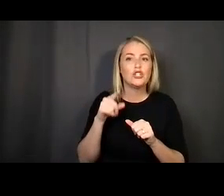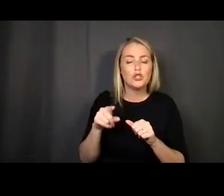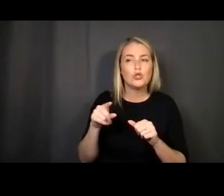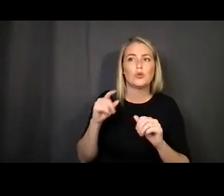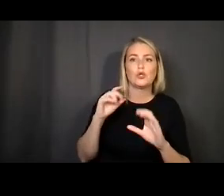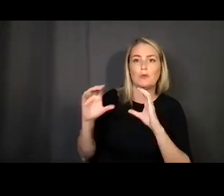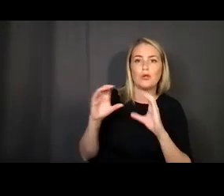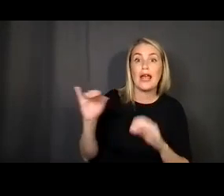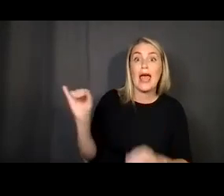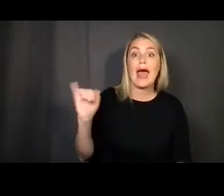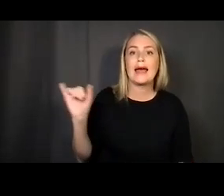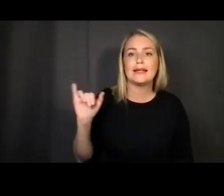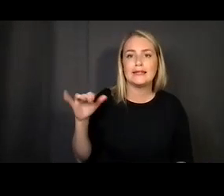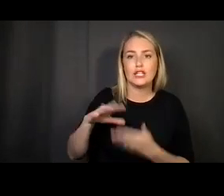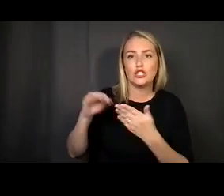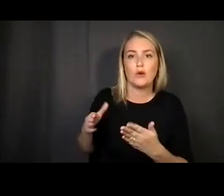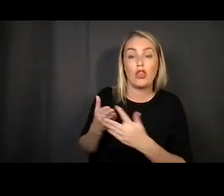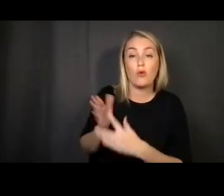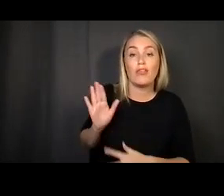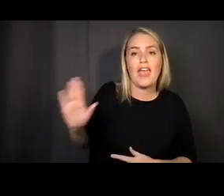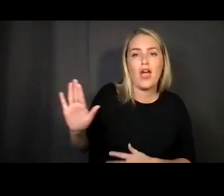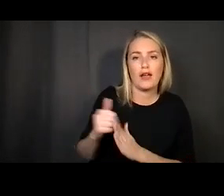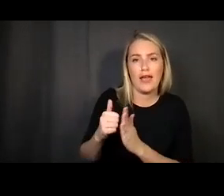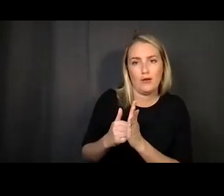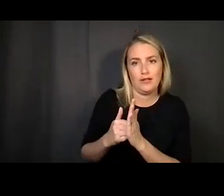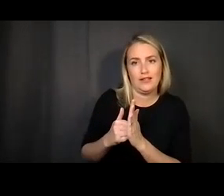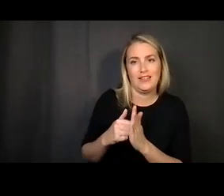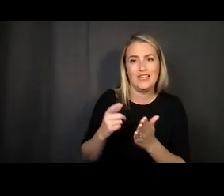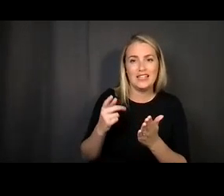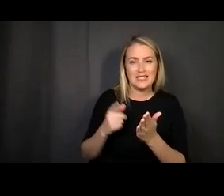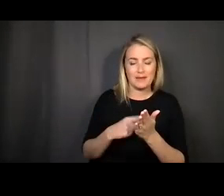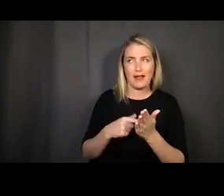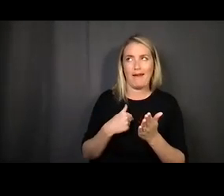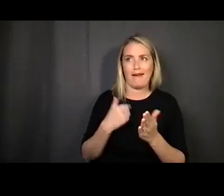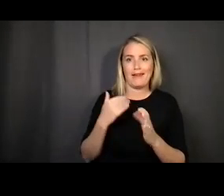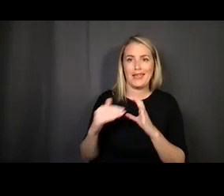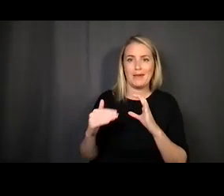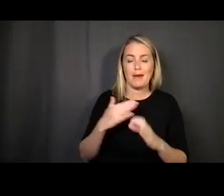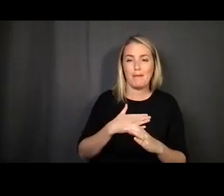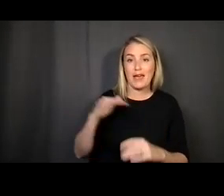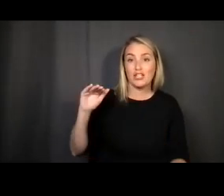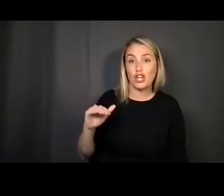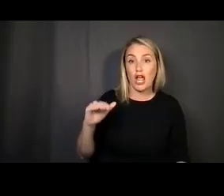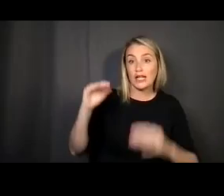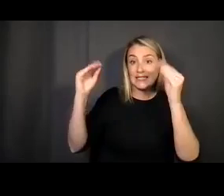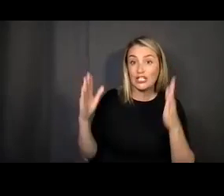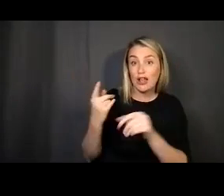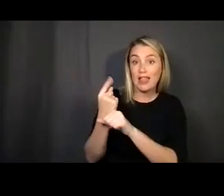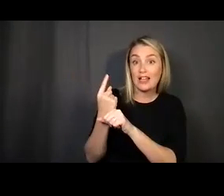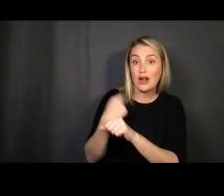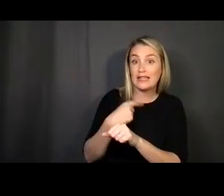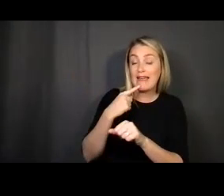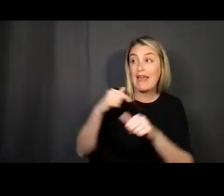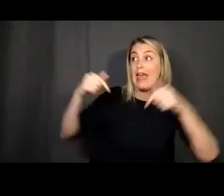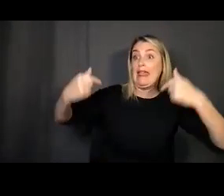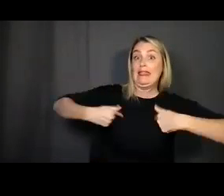as the que student ustedes through their están account. So I comunicando know como I el would estudiante sometimes a través email de su my cuenta. child's teacher last year and I would say, "This